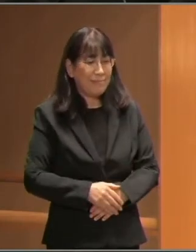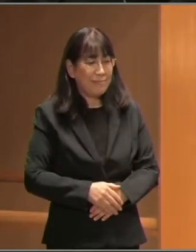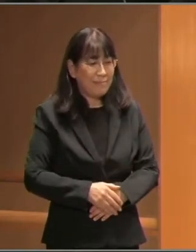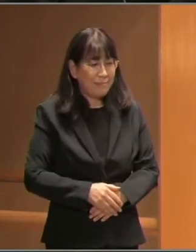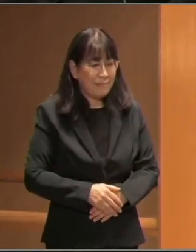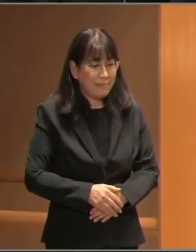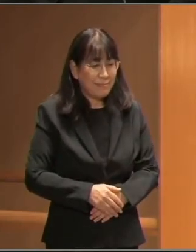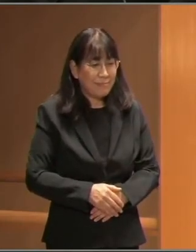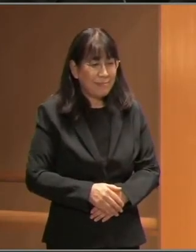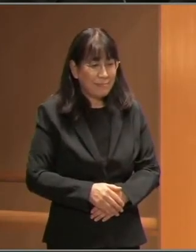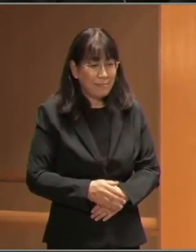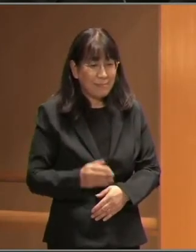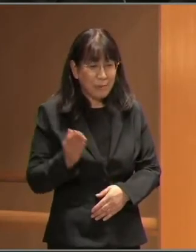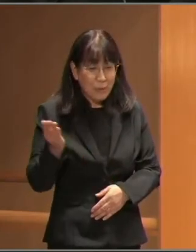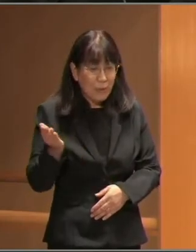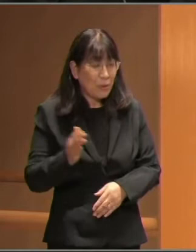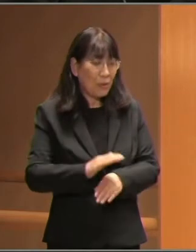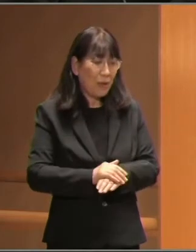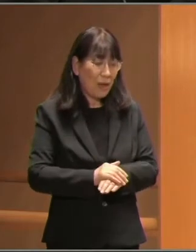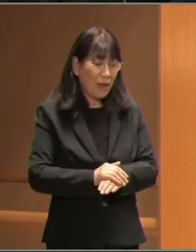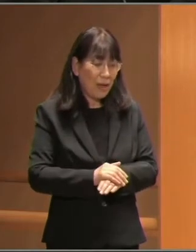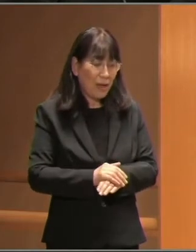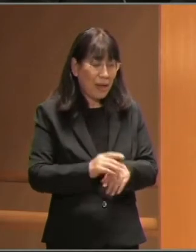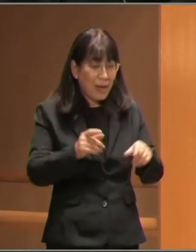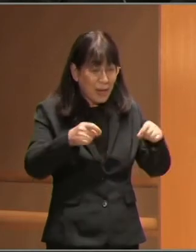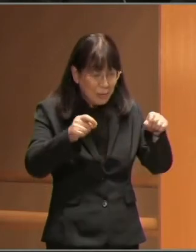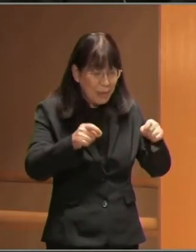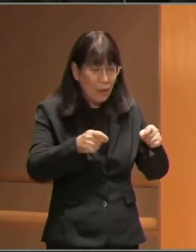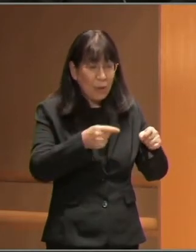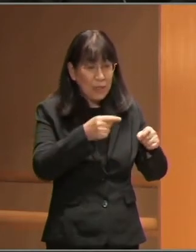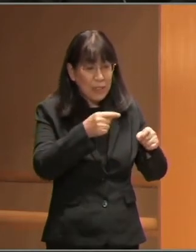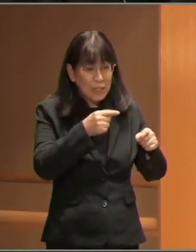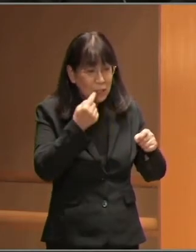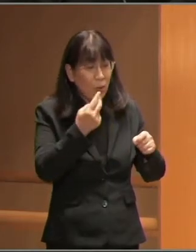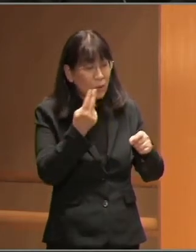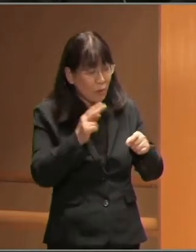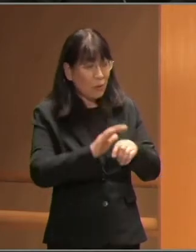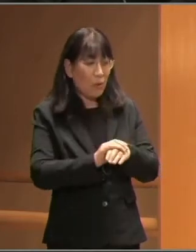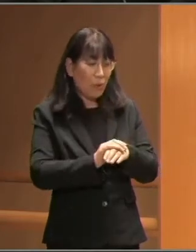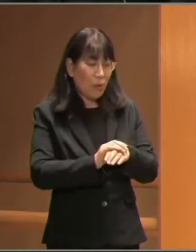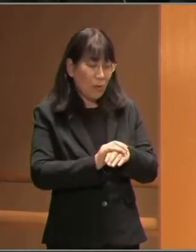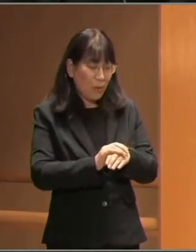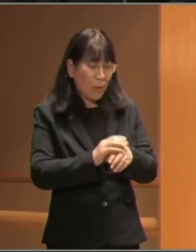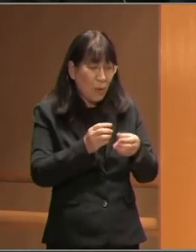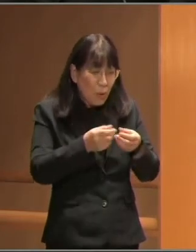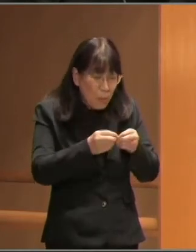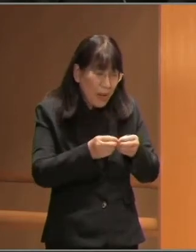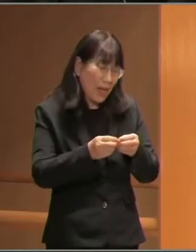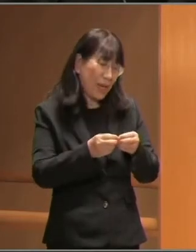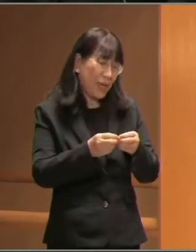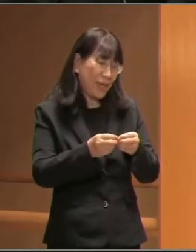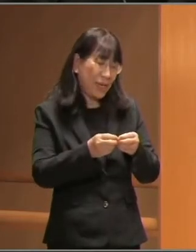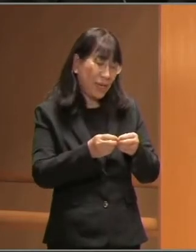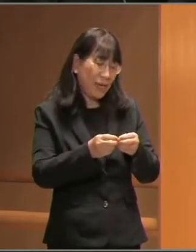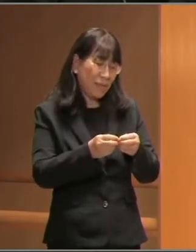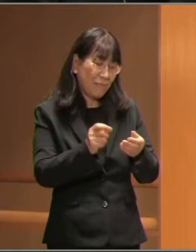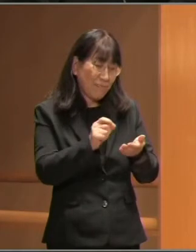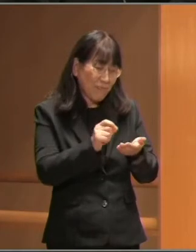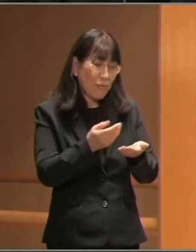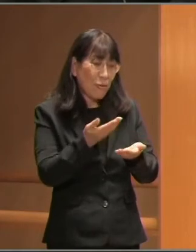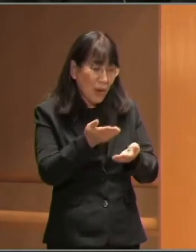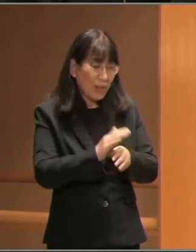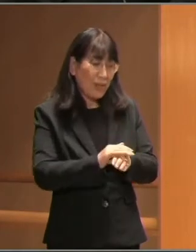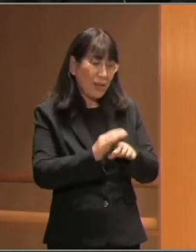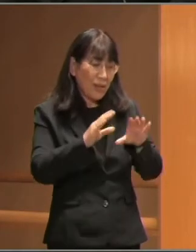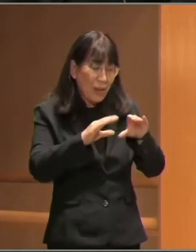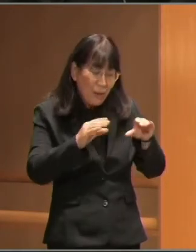output, like the washi. So depending on how white the paper is and how delicate you want the